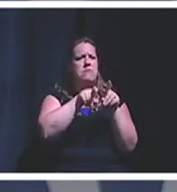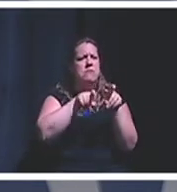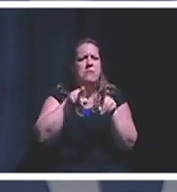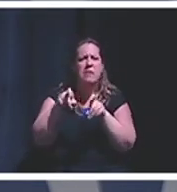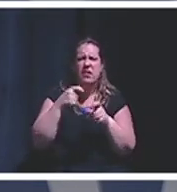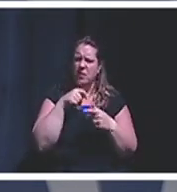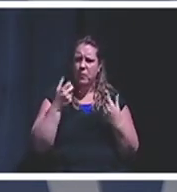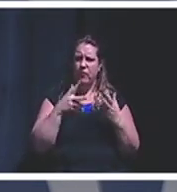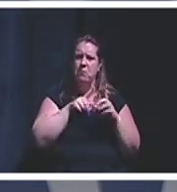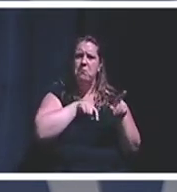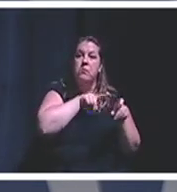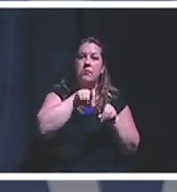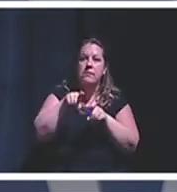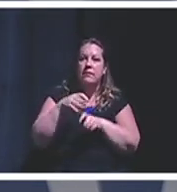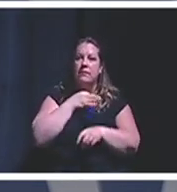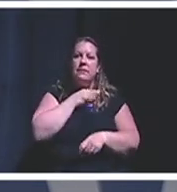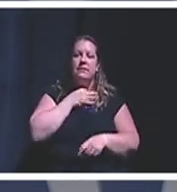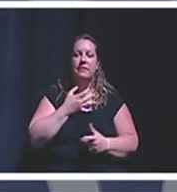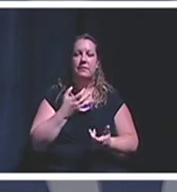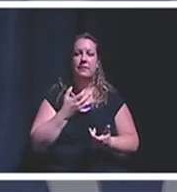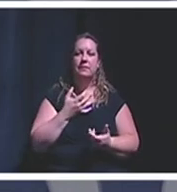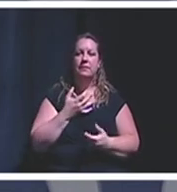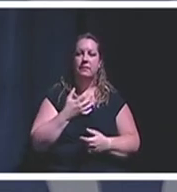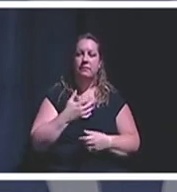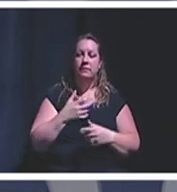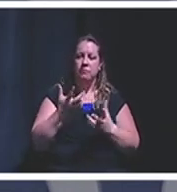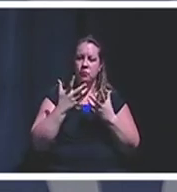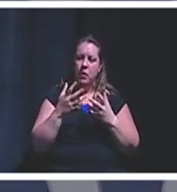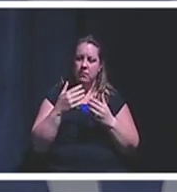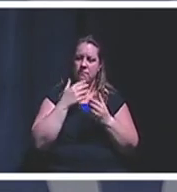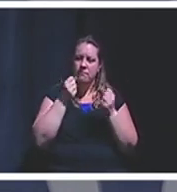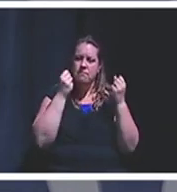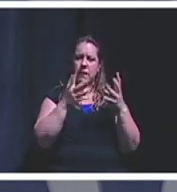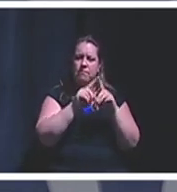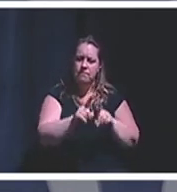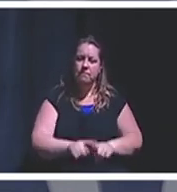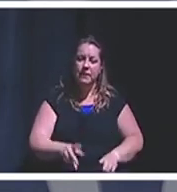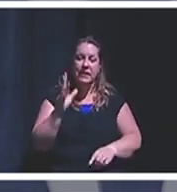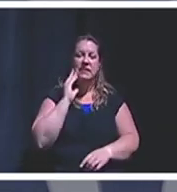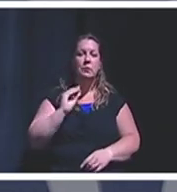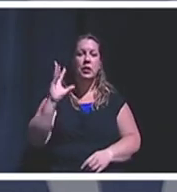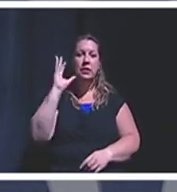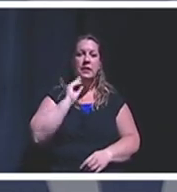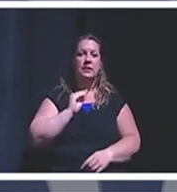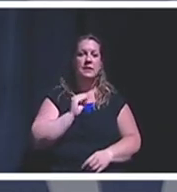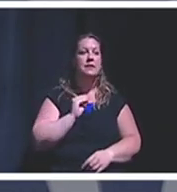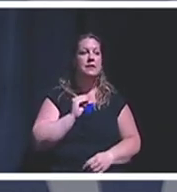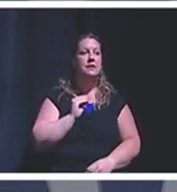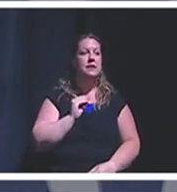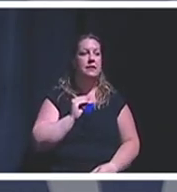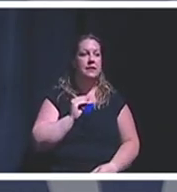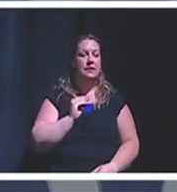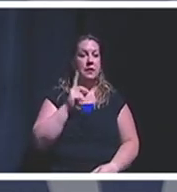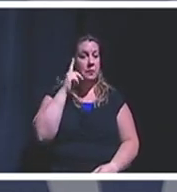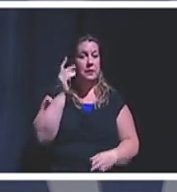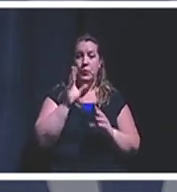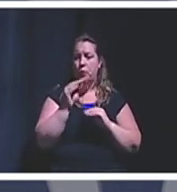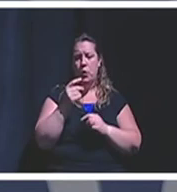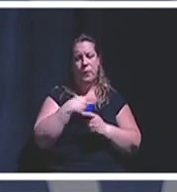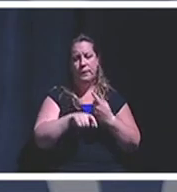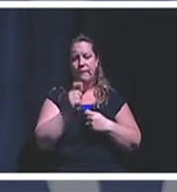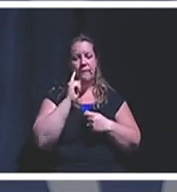questions. Amass experience, because there is no substitute for